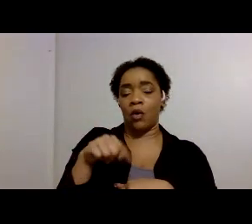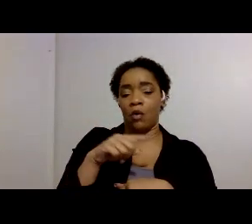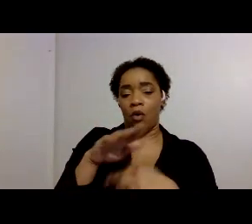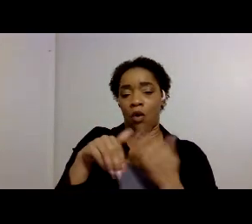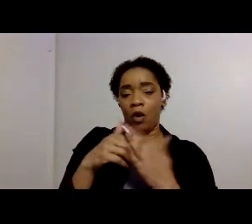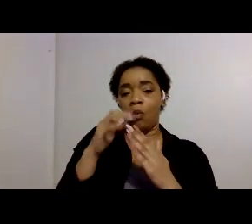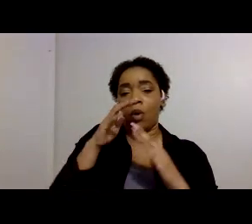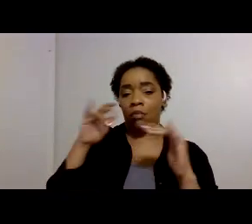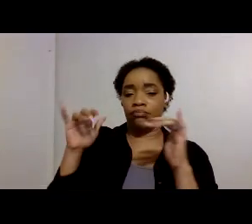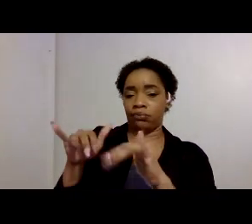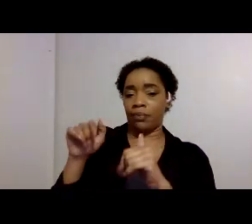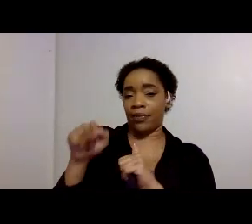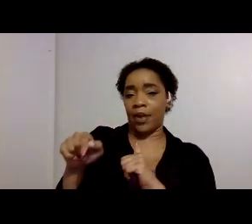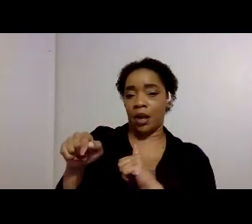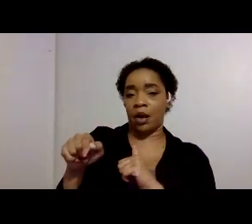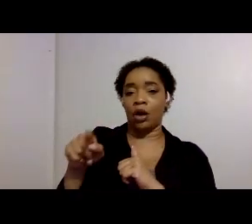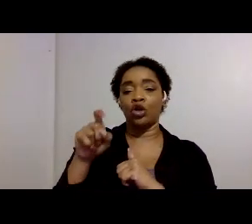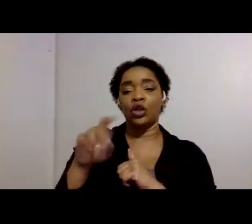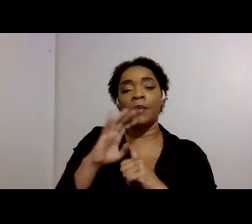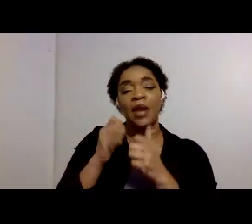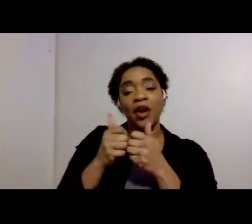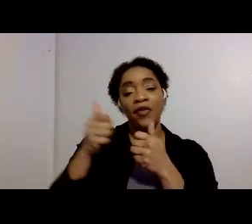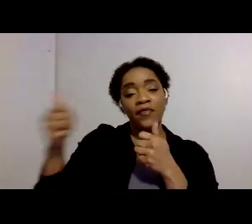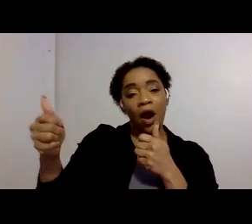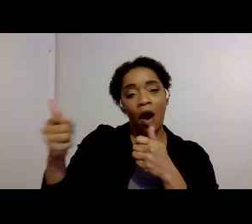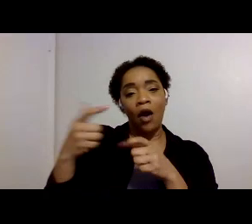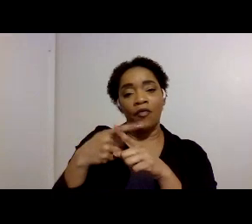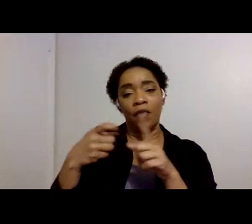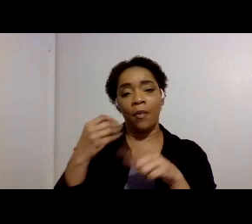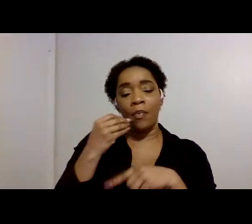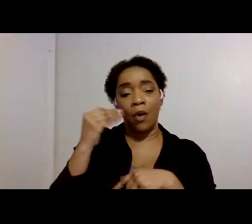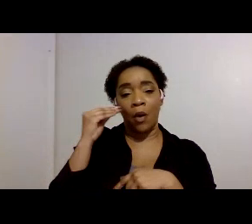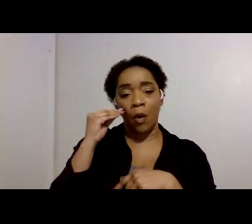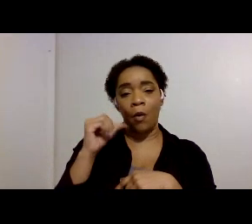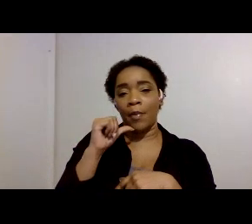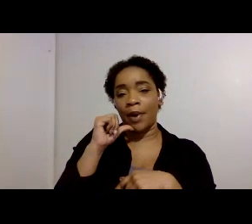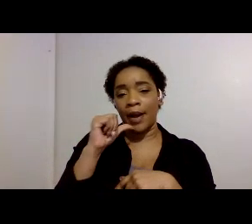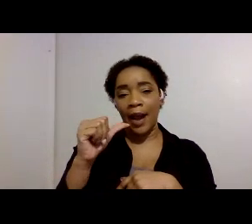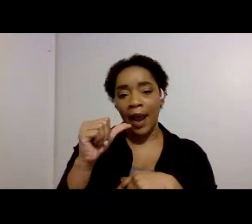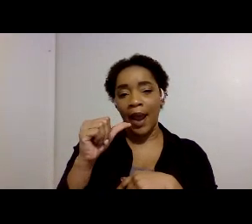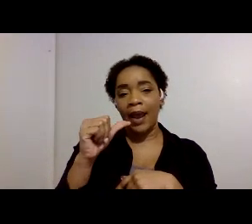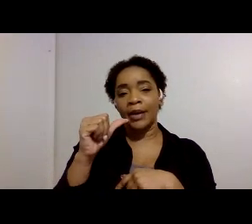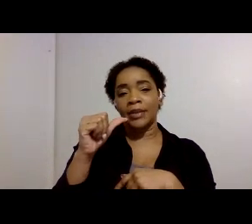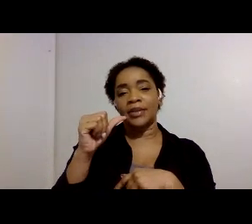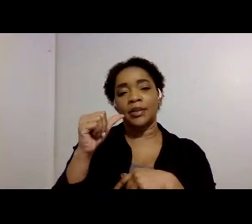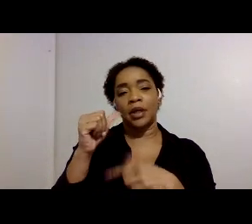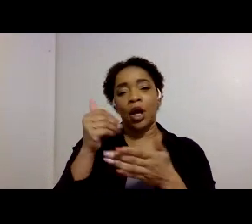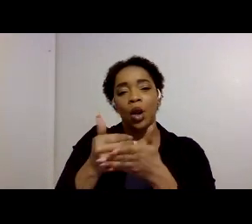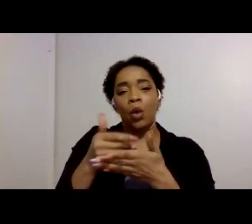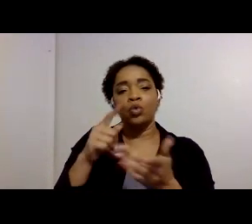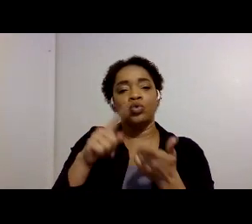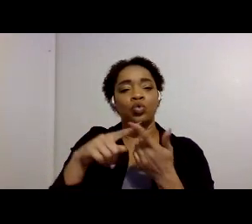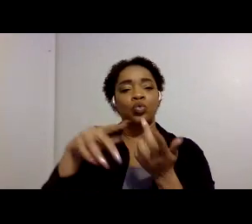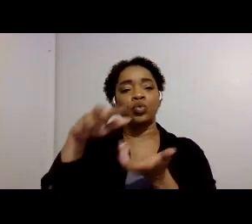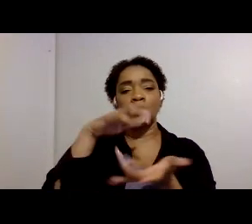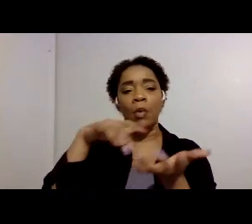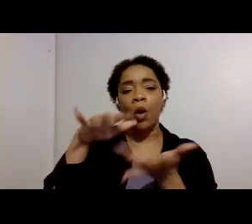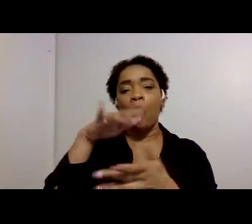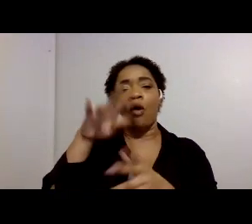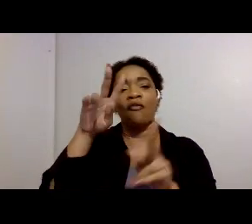exposure to smoke, falling debris, and not in the path of the responders who are working. Um, Everyone reports to the